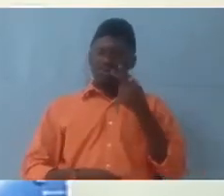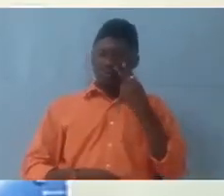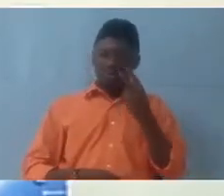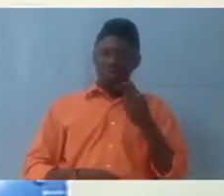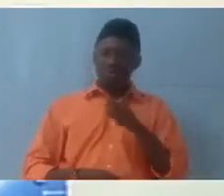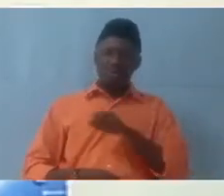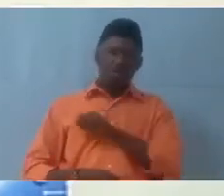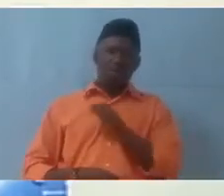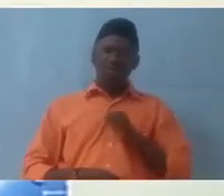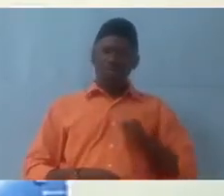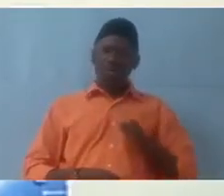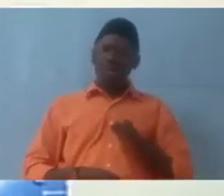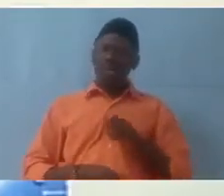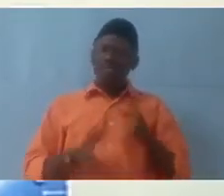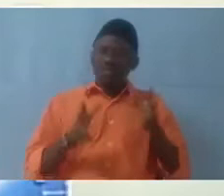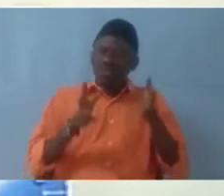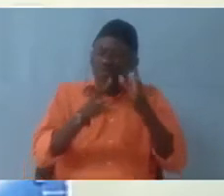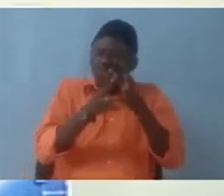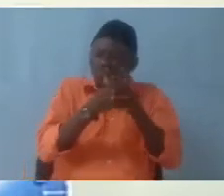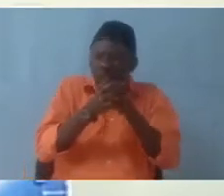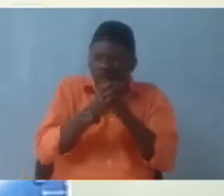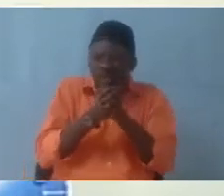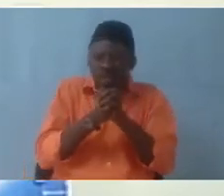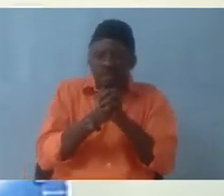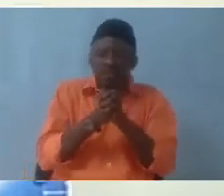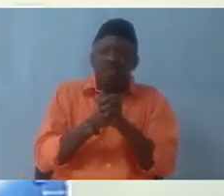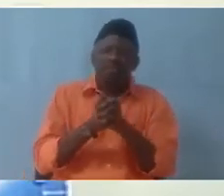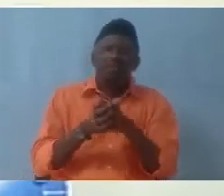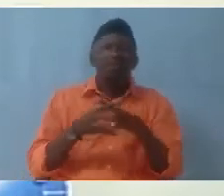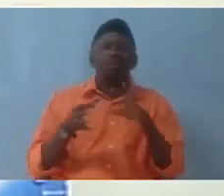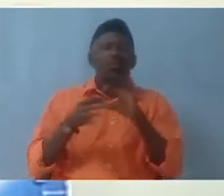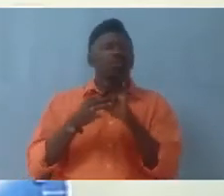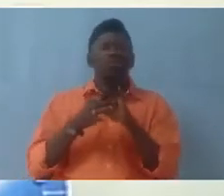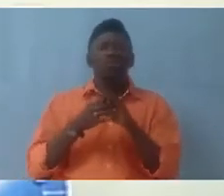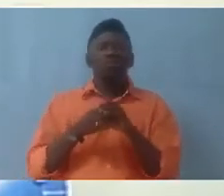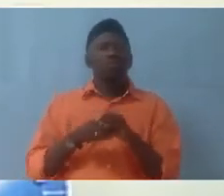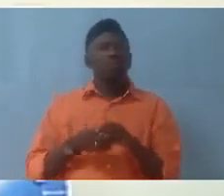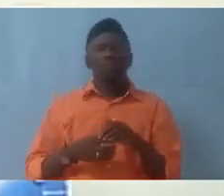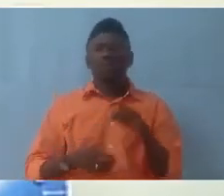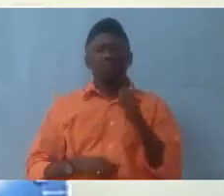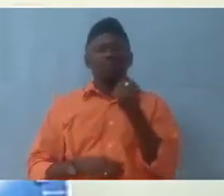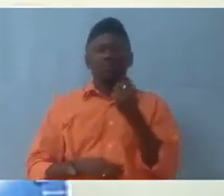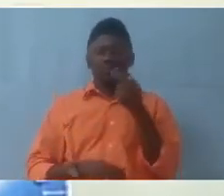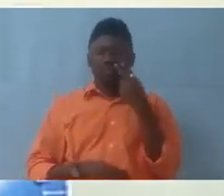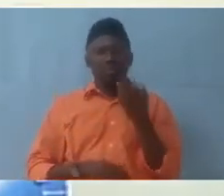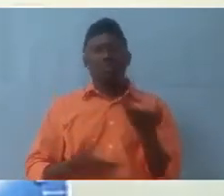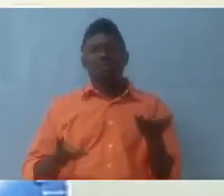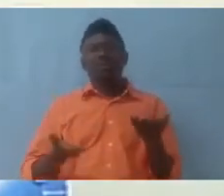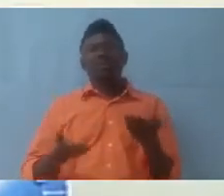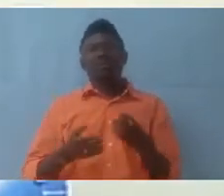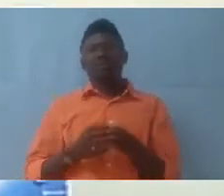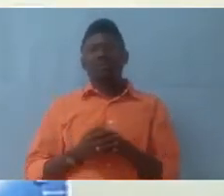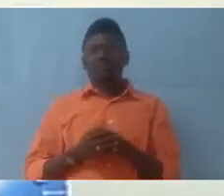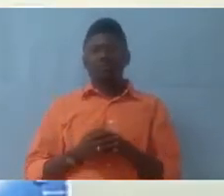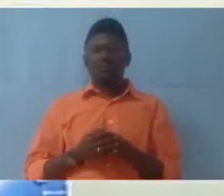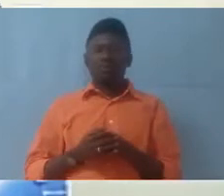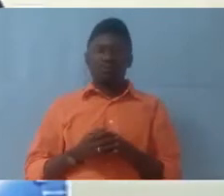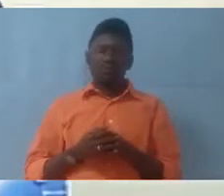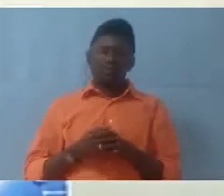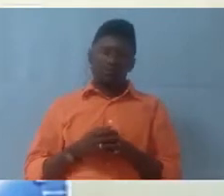united body. As magistrates jamono bo na dana dan jafé pour gis ñu dal né benno lañ di comme ay magistrate